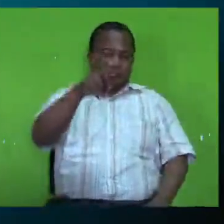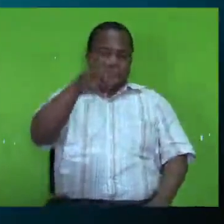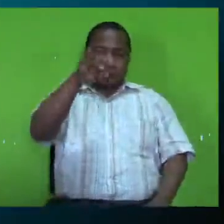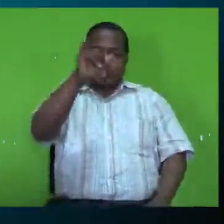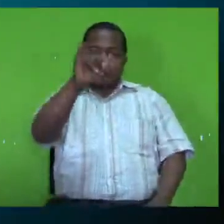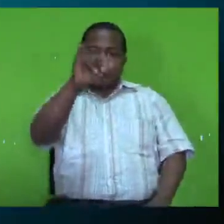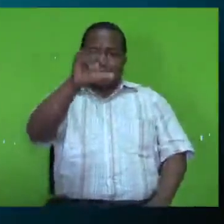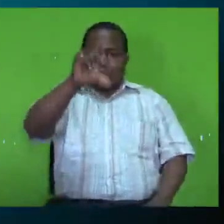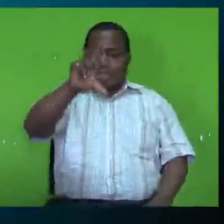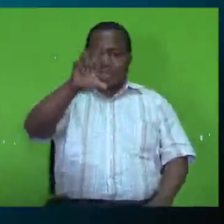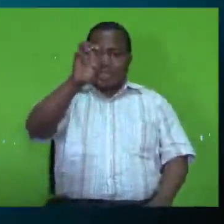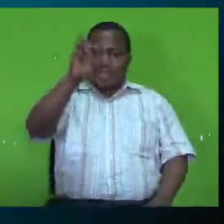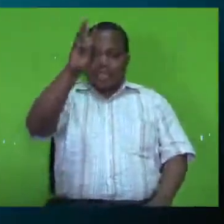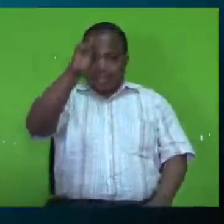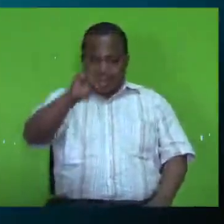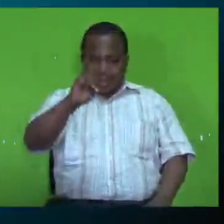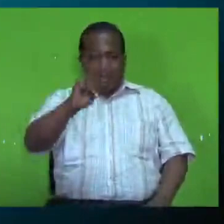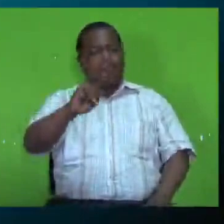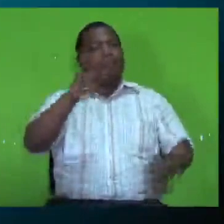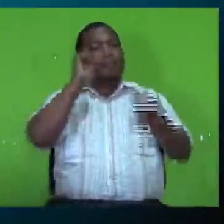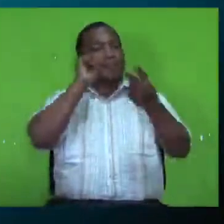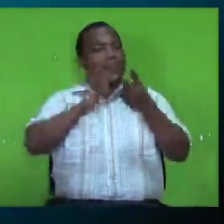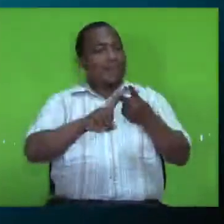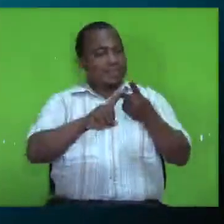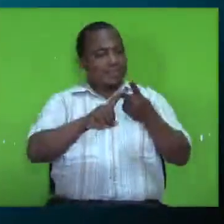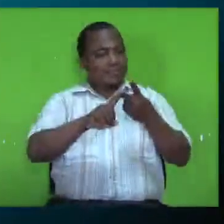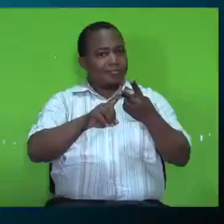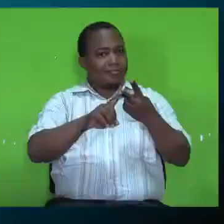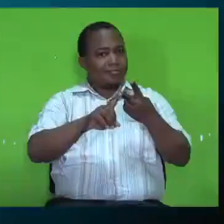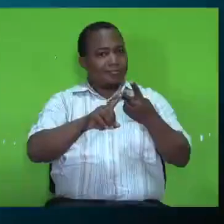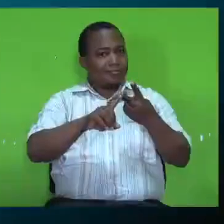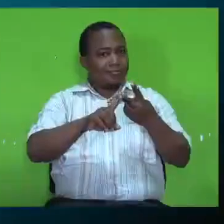Xylem. And the second one is